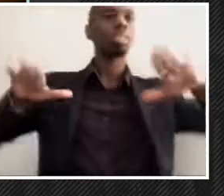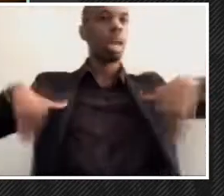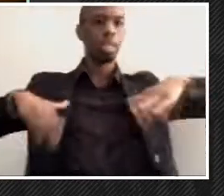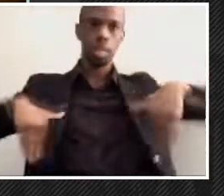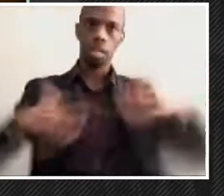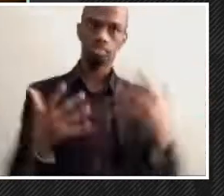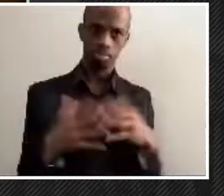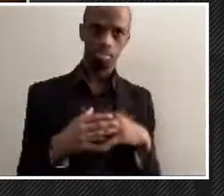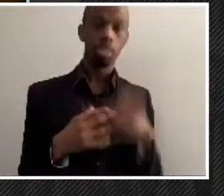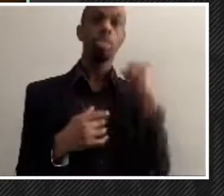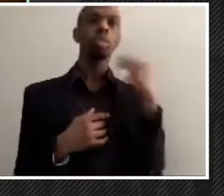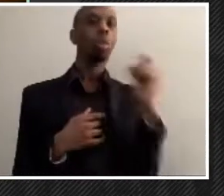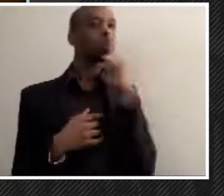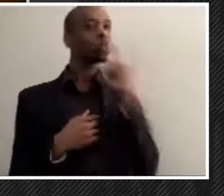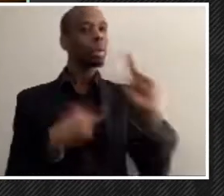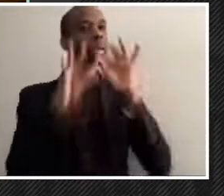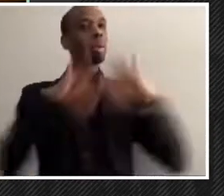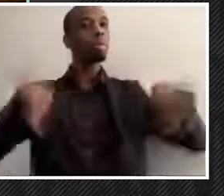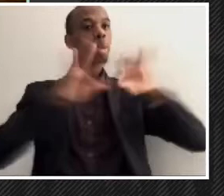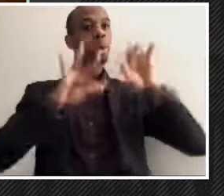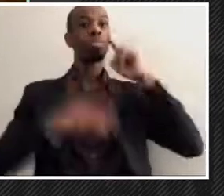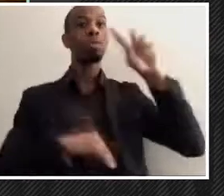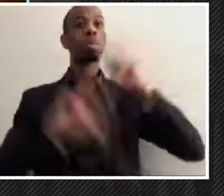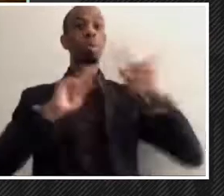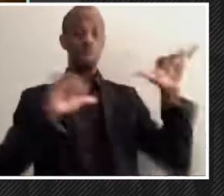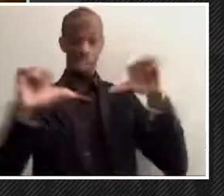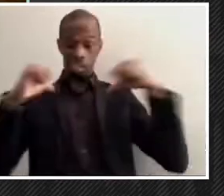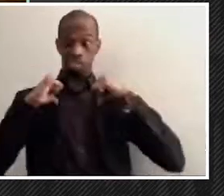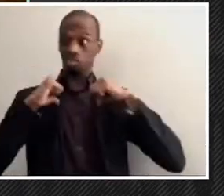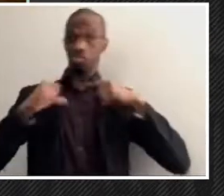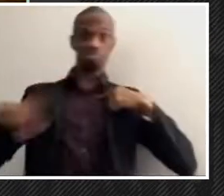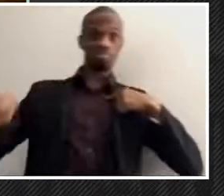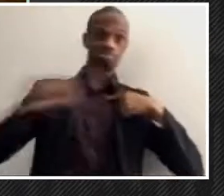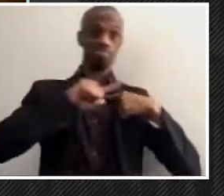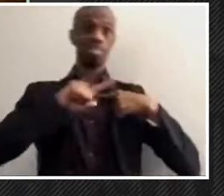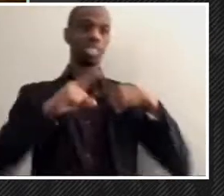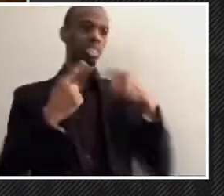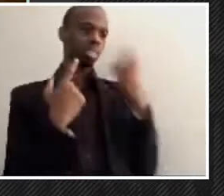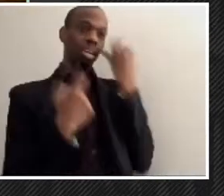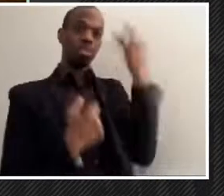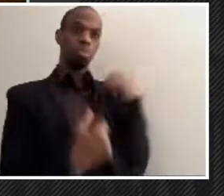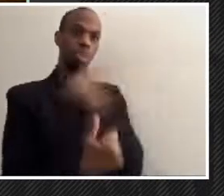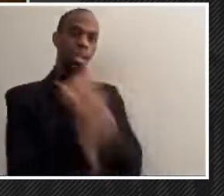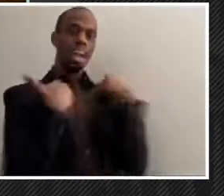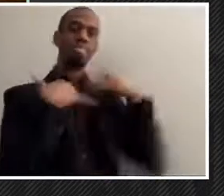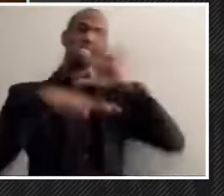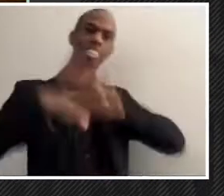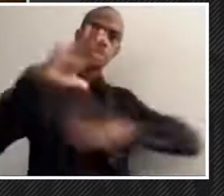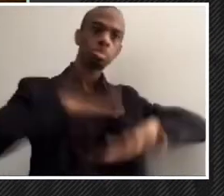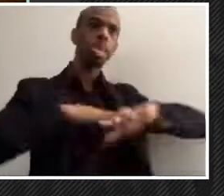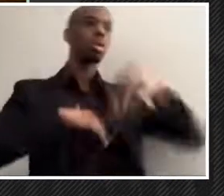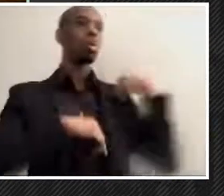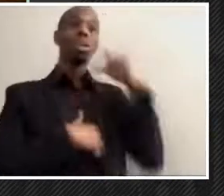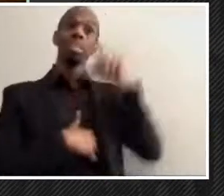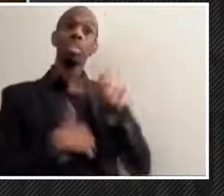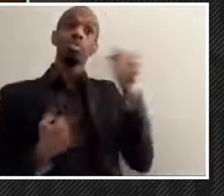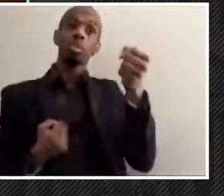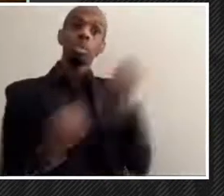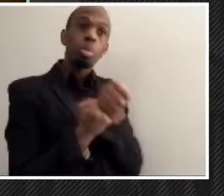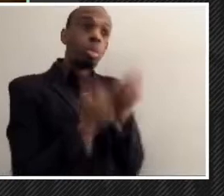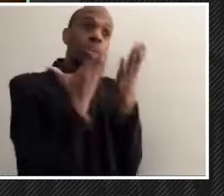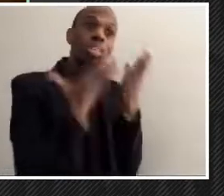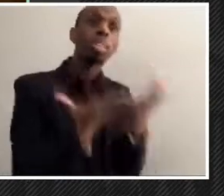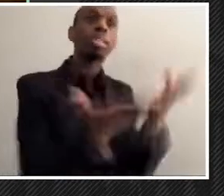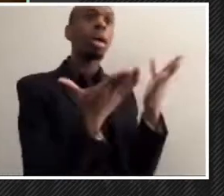us who have a bigger platform to look back and find those voices and help amplify them, because that's how we connect this work.